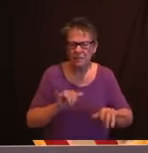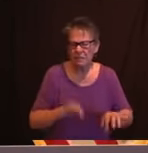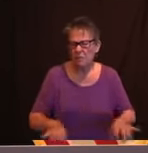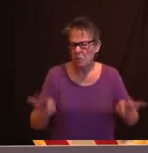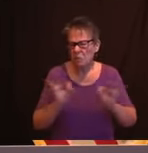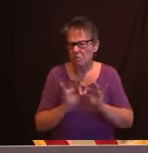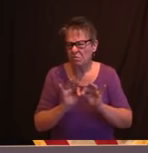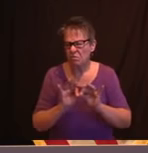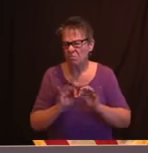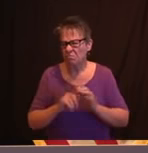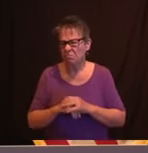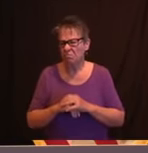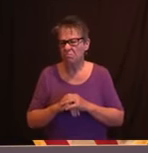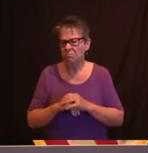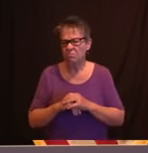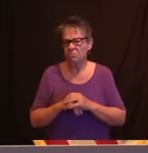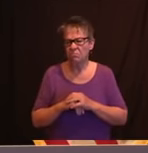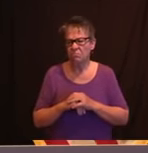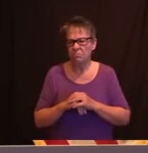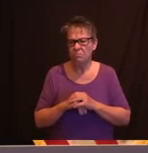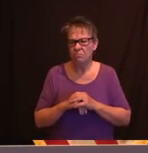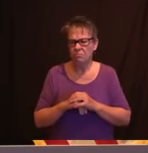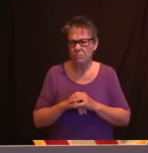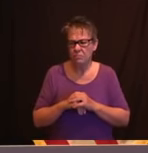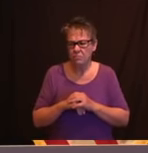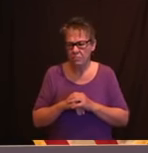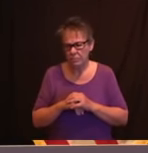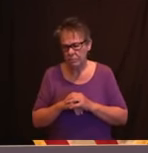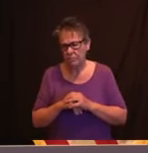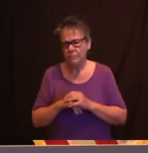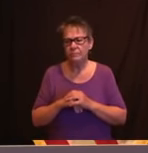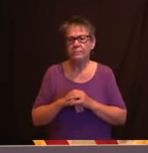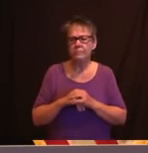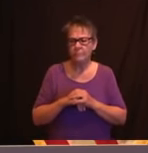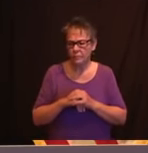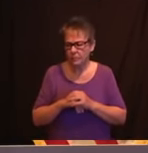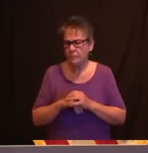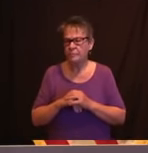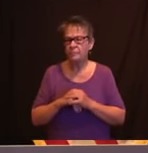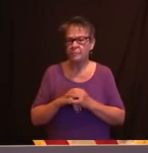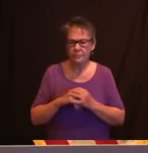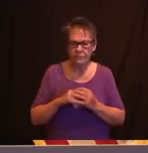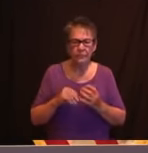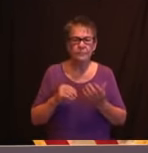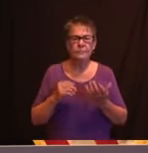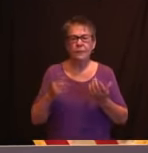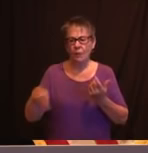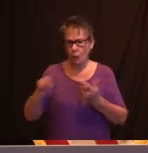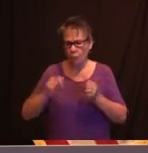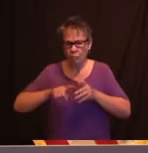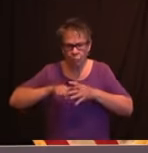will endeavor as soon as we can, but we want to do it right as opposed to just quickly.